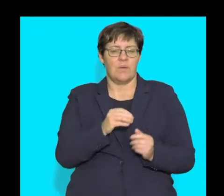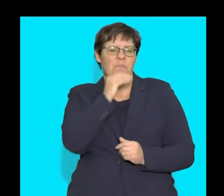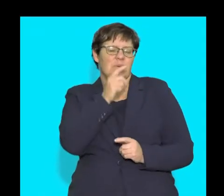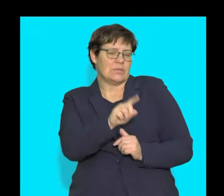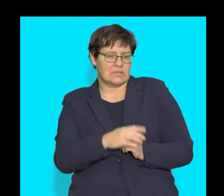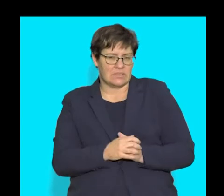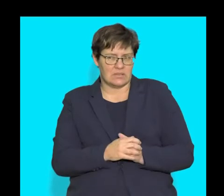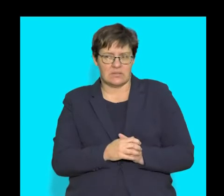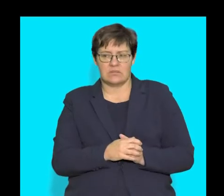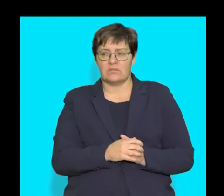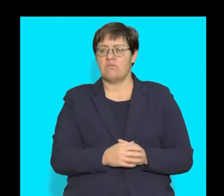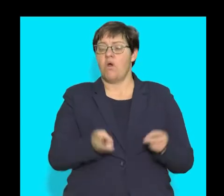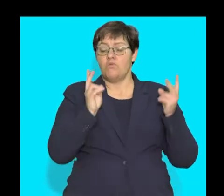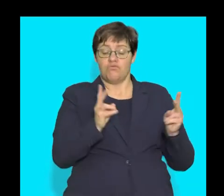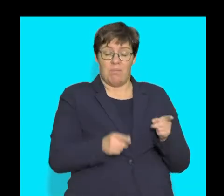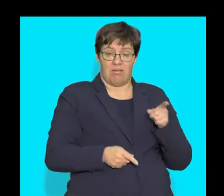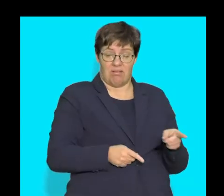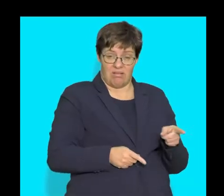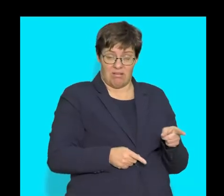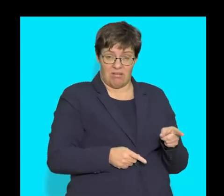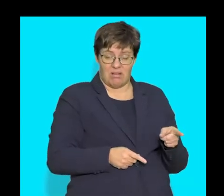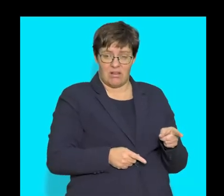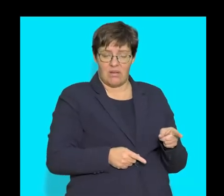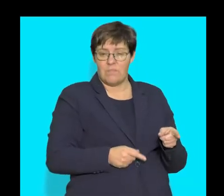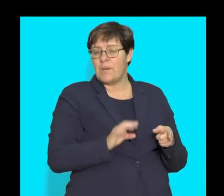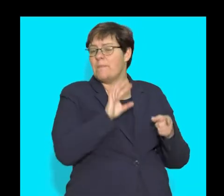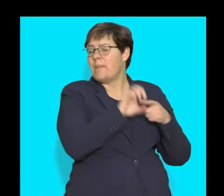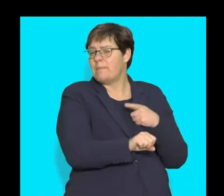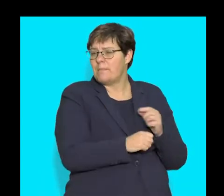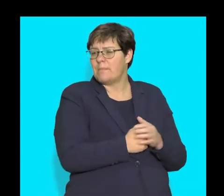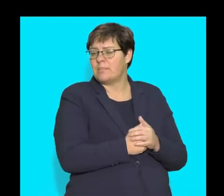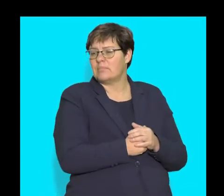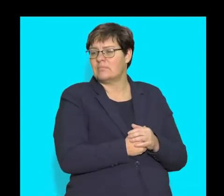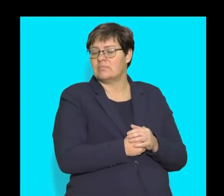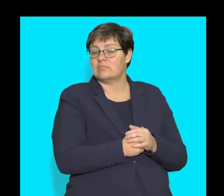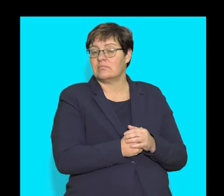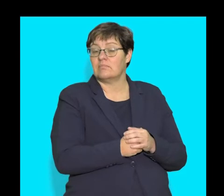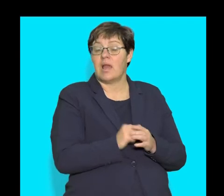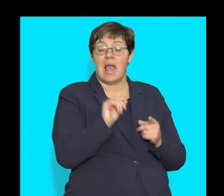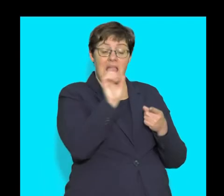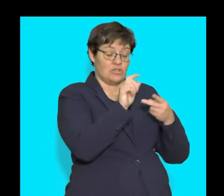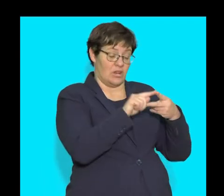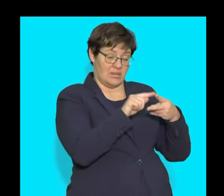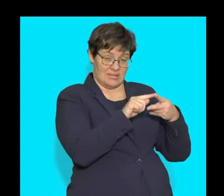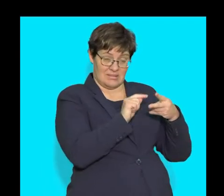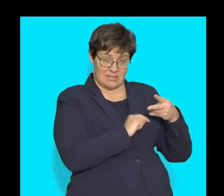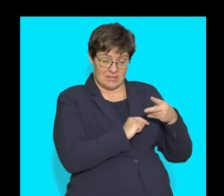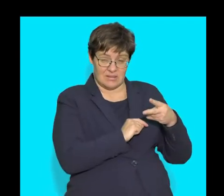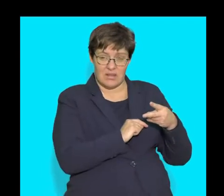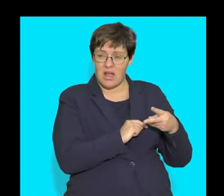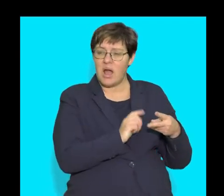by. So under normal circumstances, guys, we find that insulin, which is indicated in